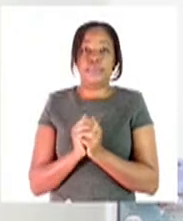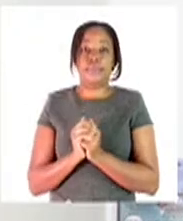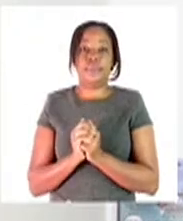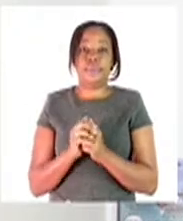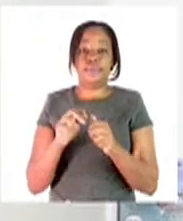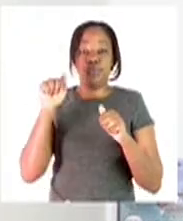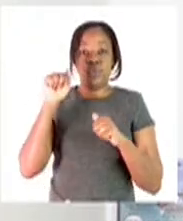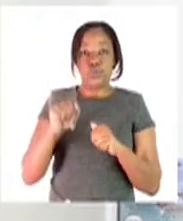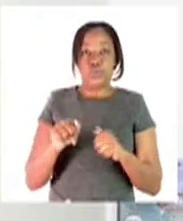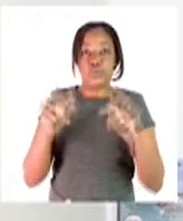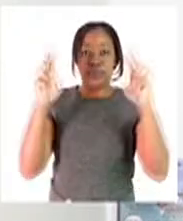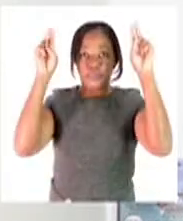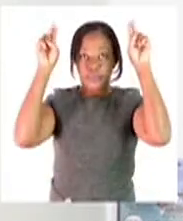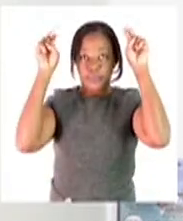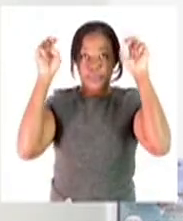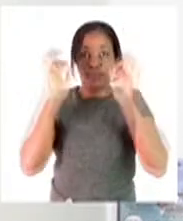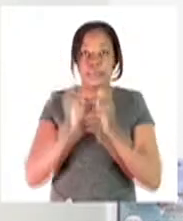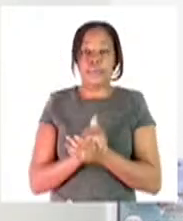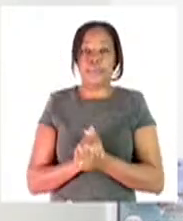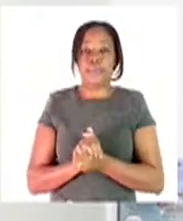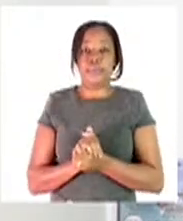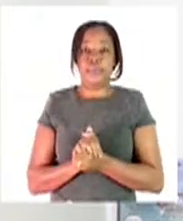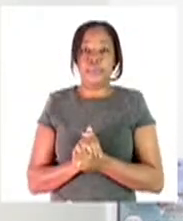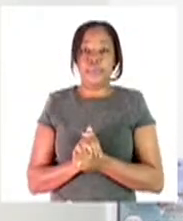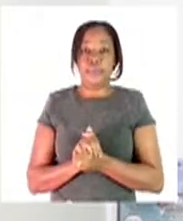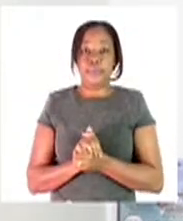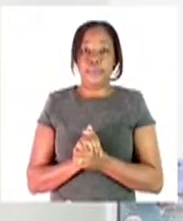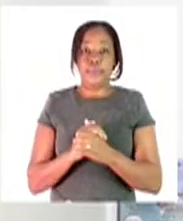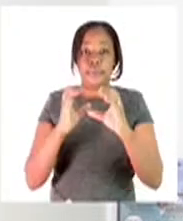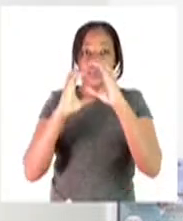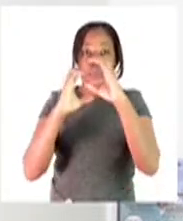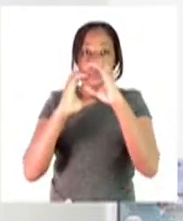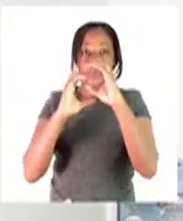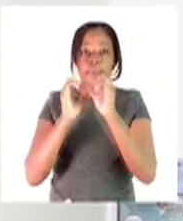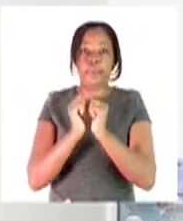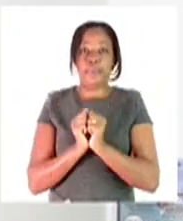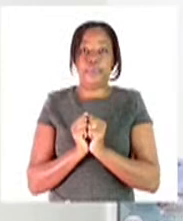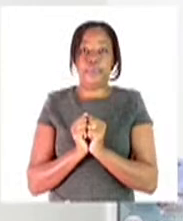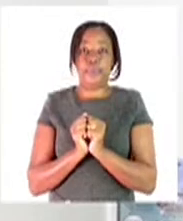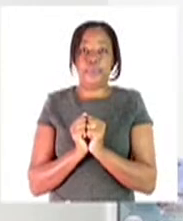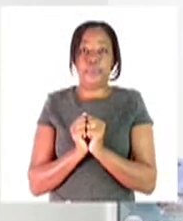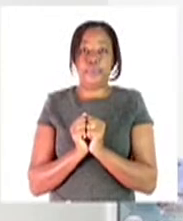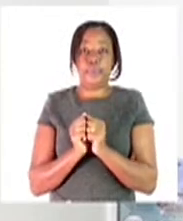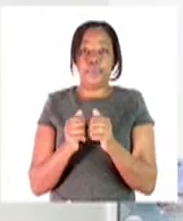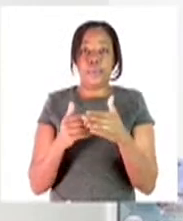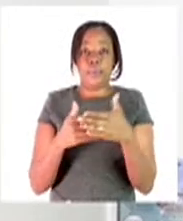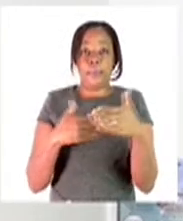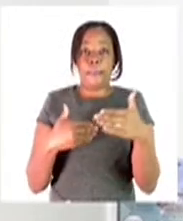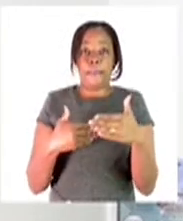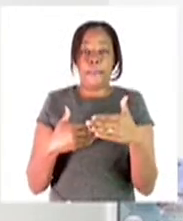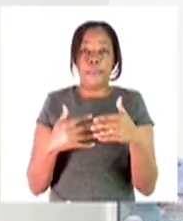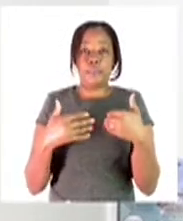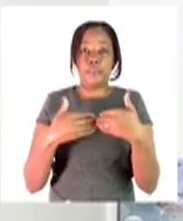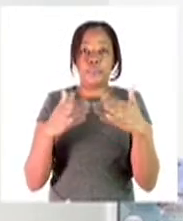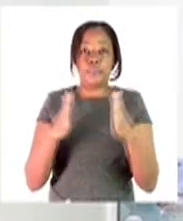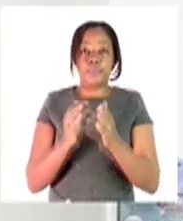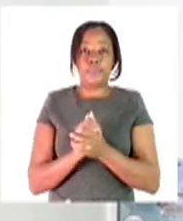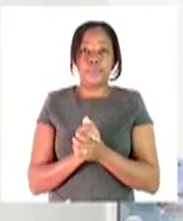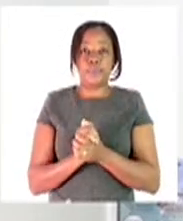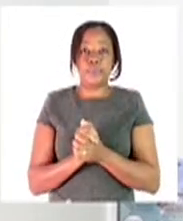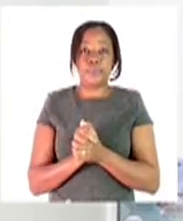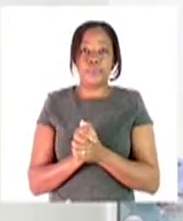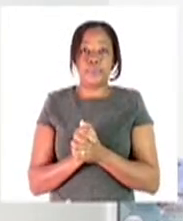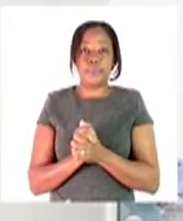for this week is media. Before we start with our new topic, we are going